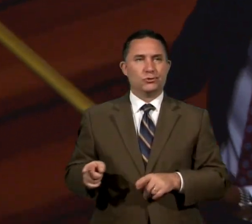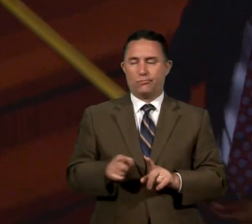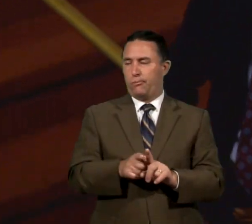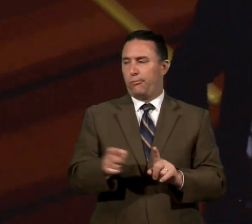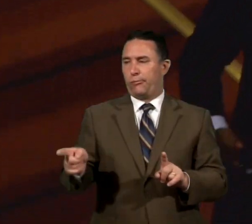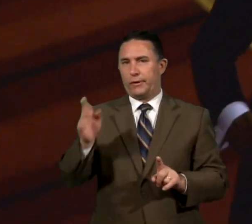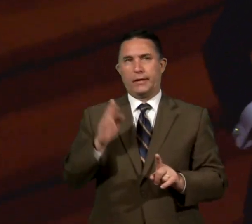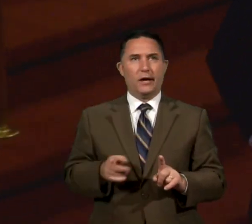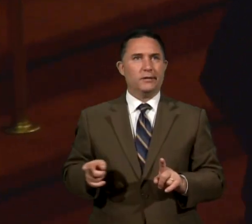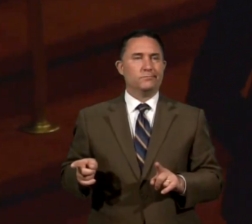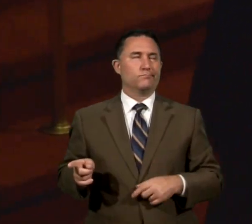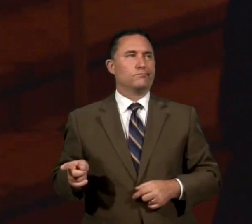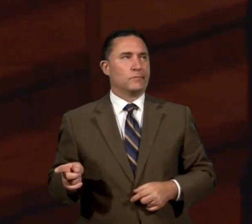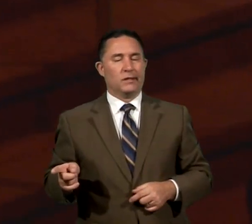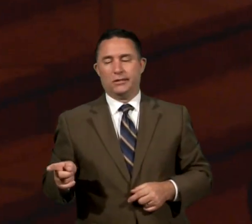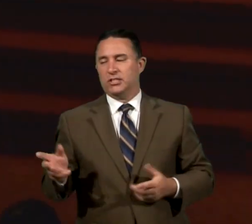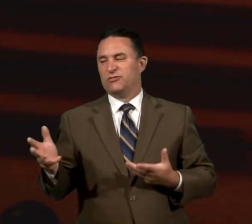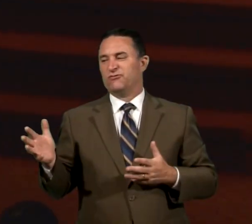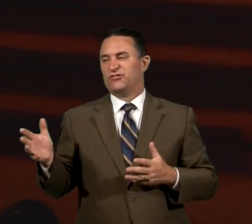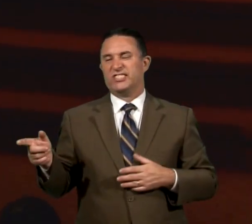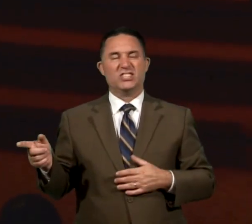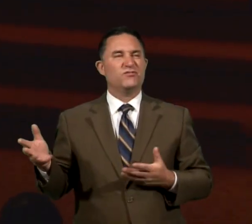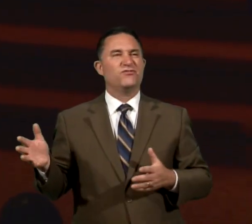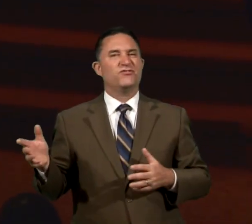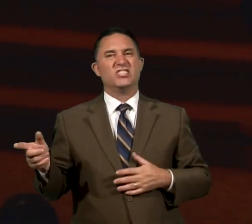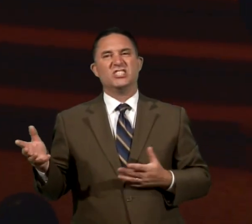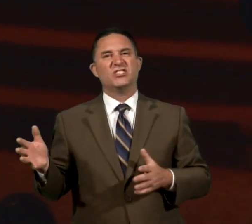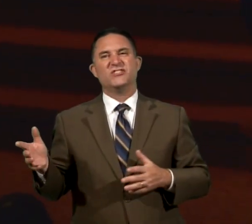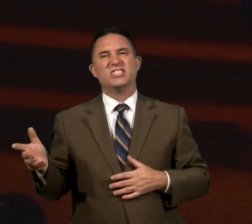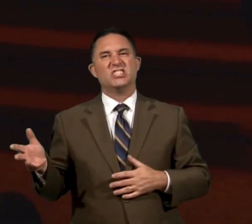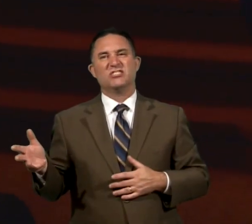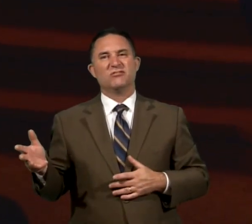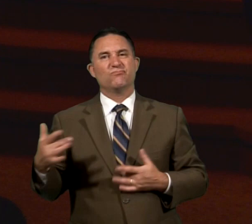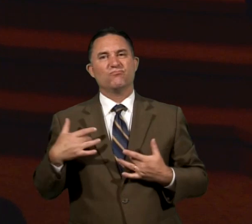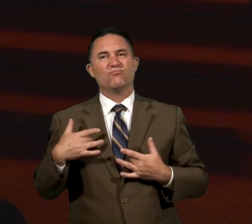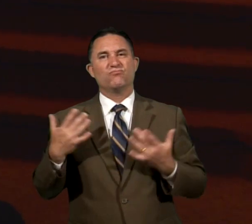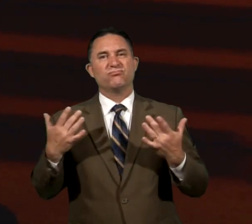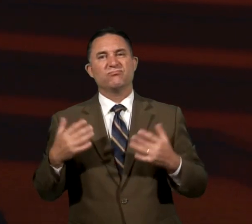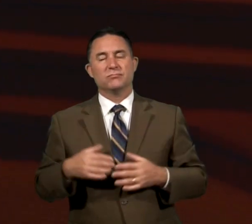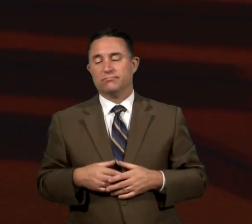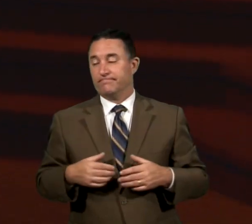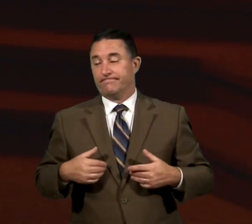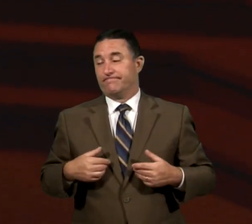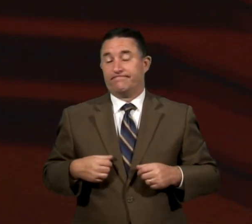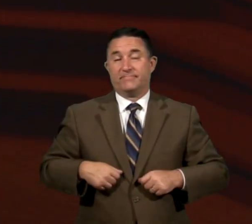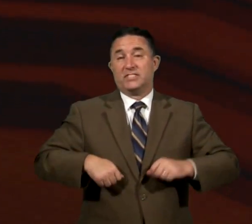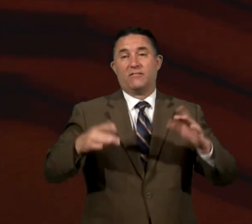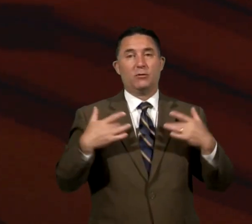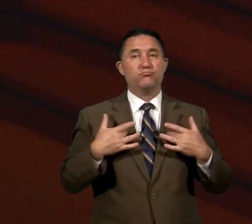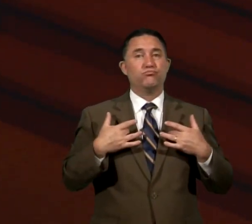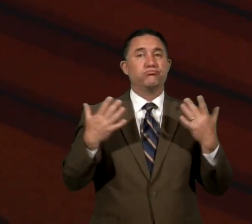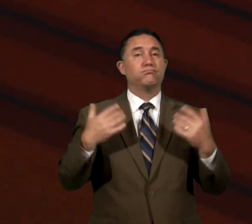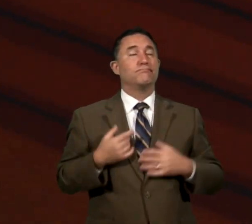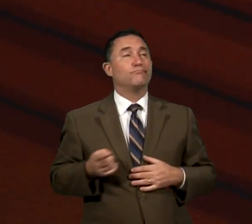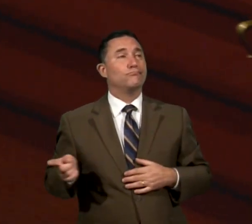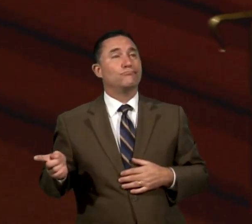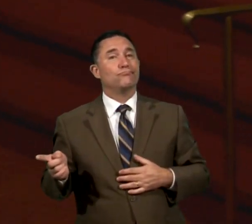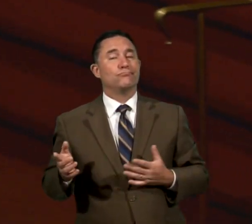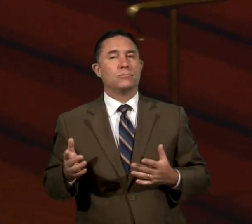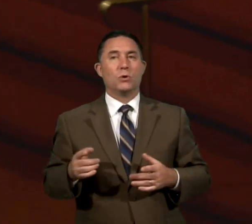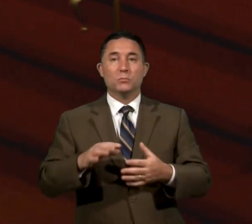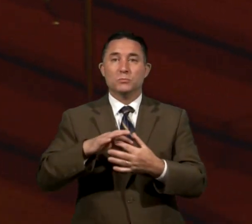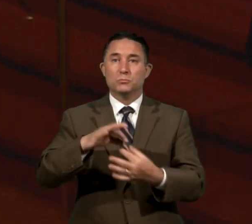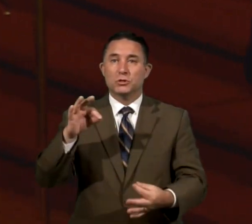away from God, it's over with for them. And you've given up on them. But